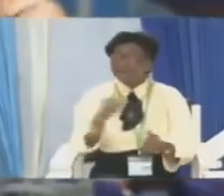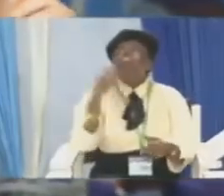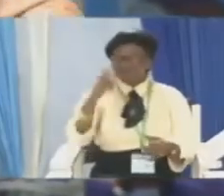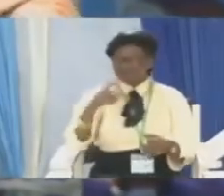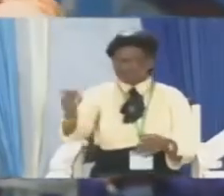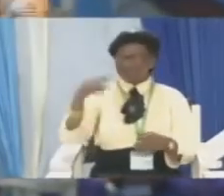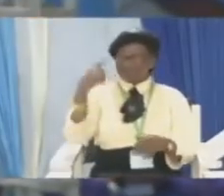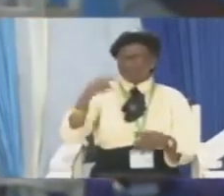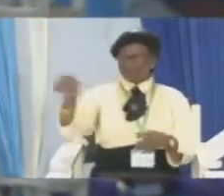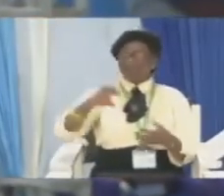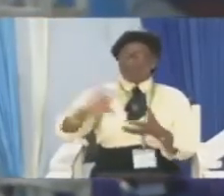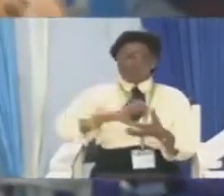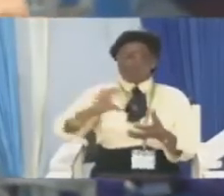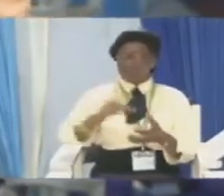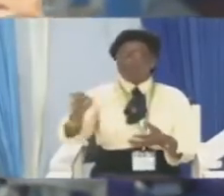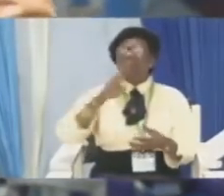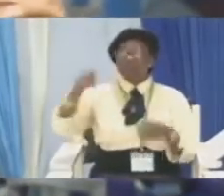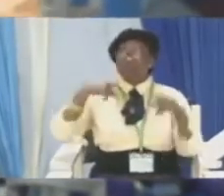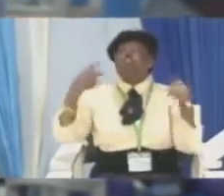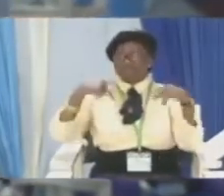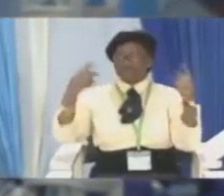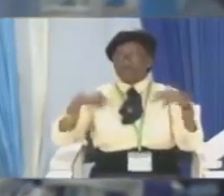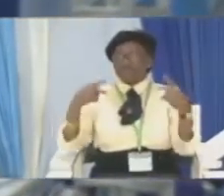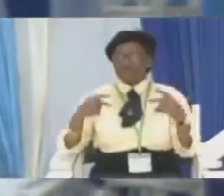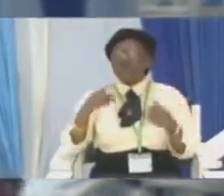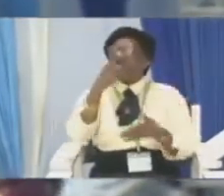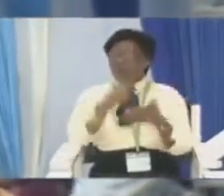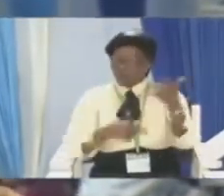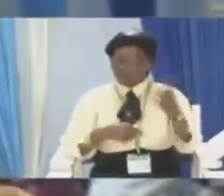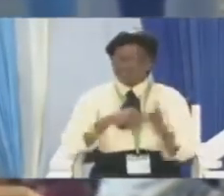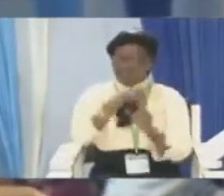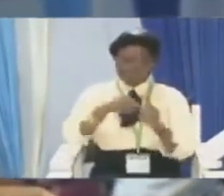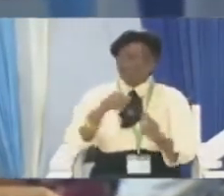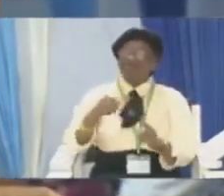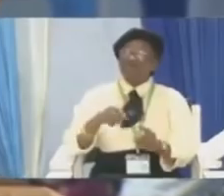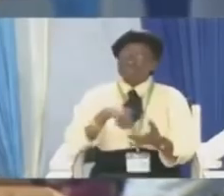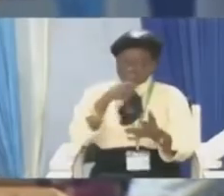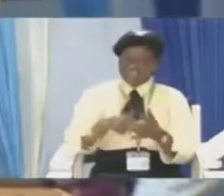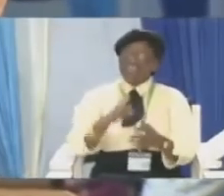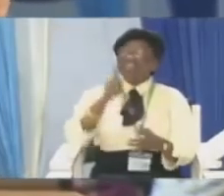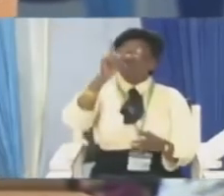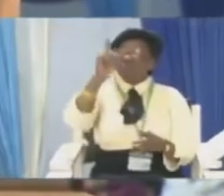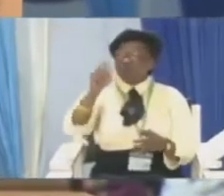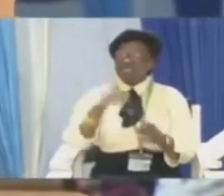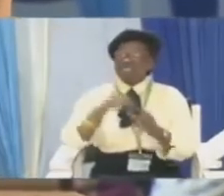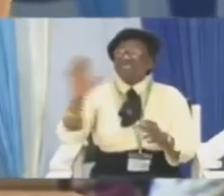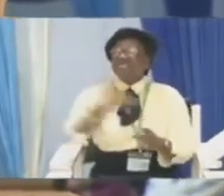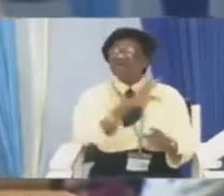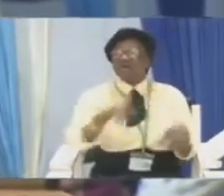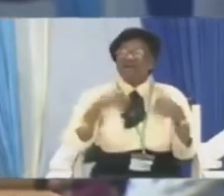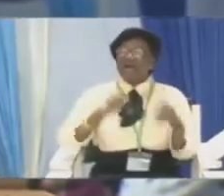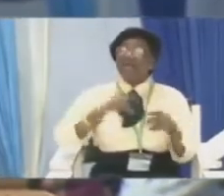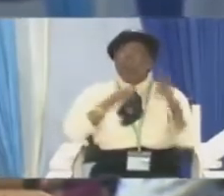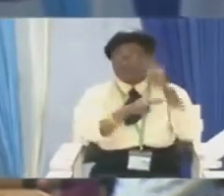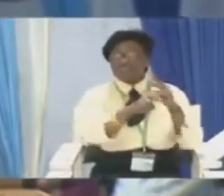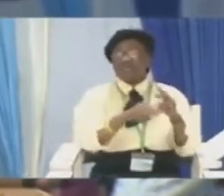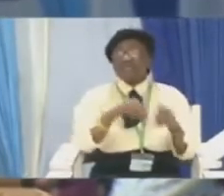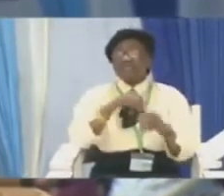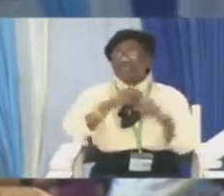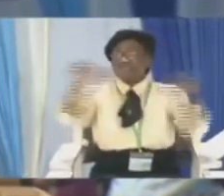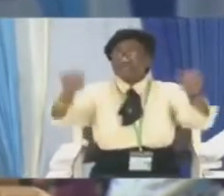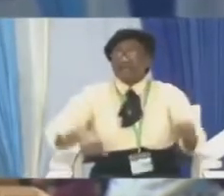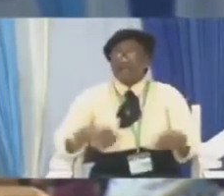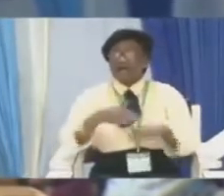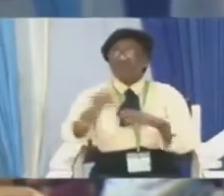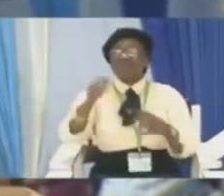choir, and you say you are a pastor. What about this one in your life? I prophesy from this altar. After